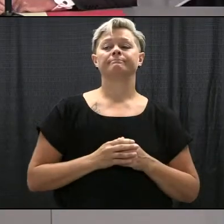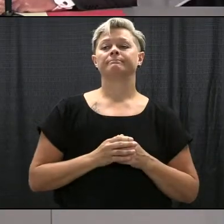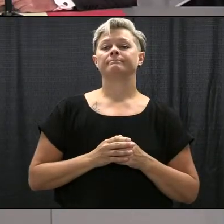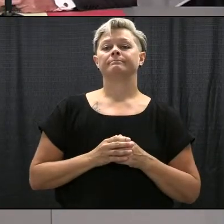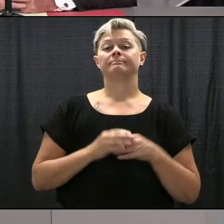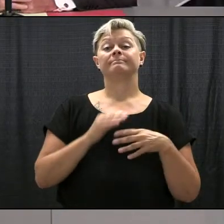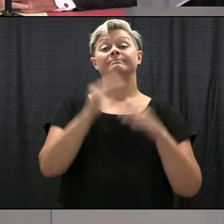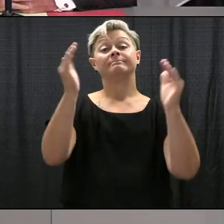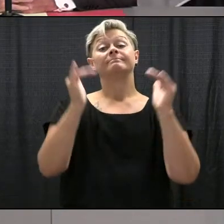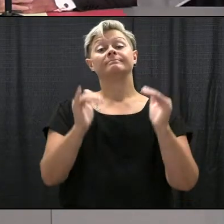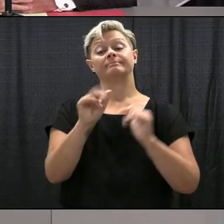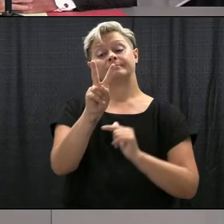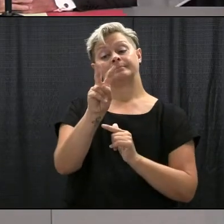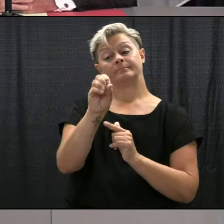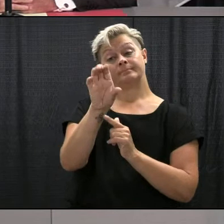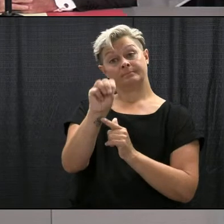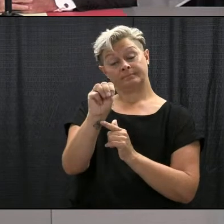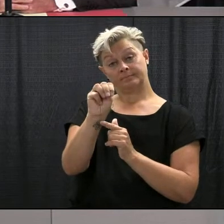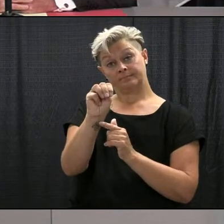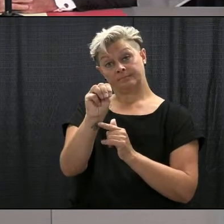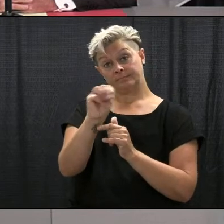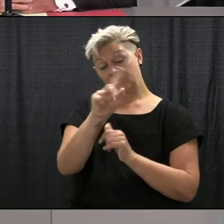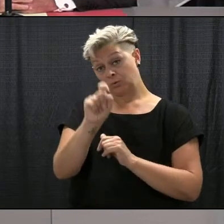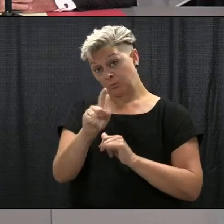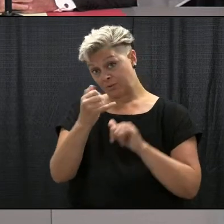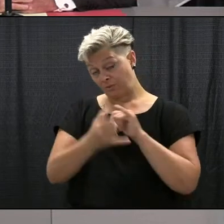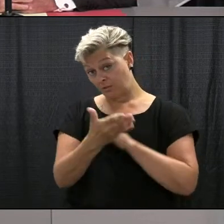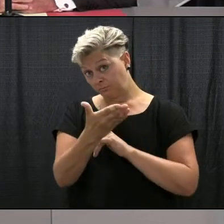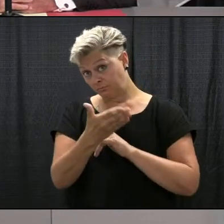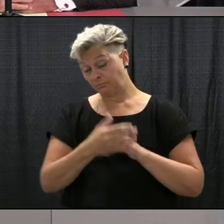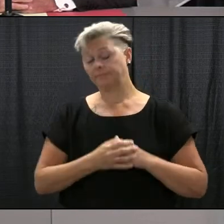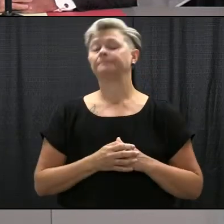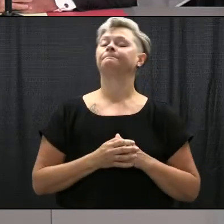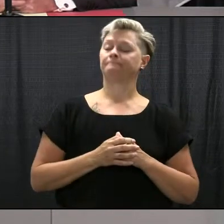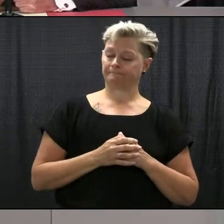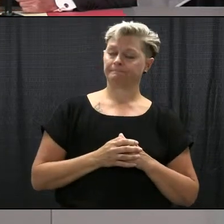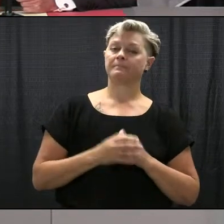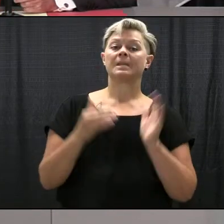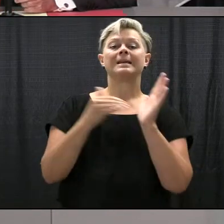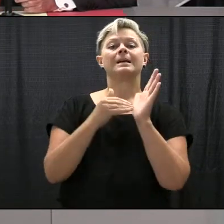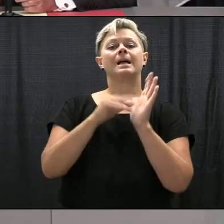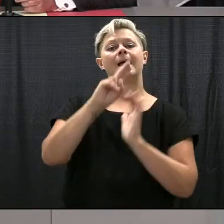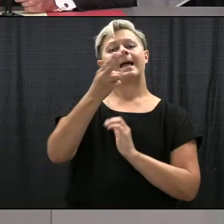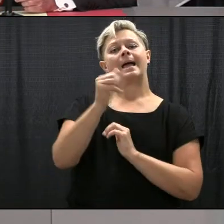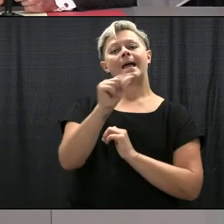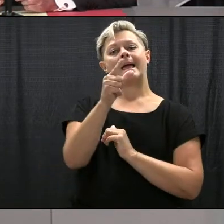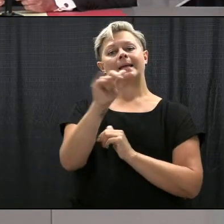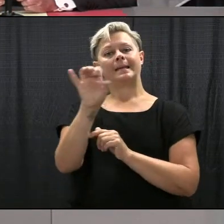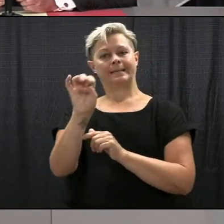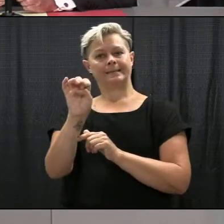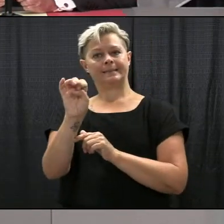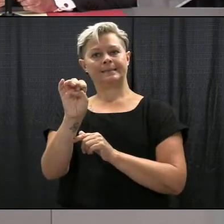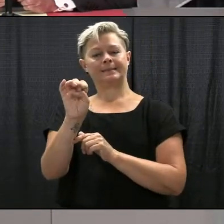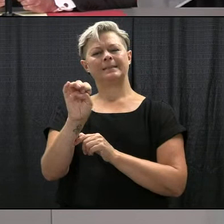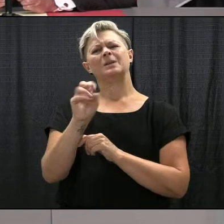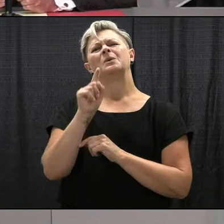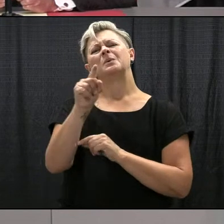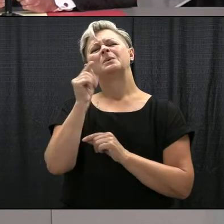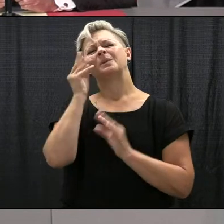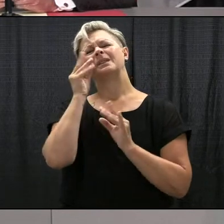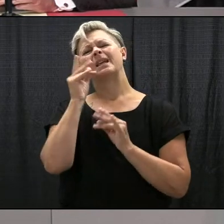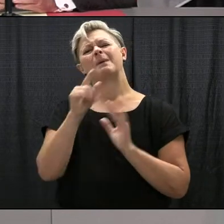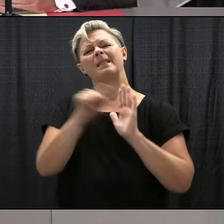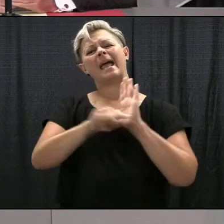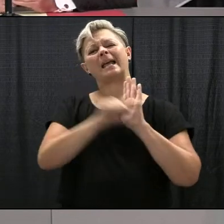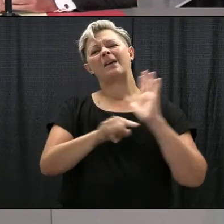Brian Callahan with BOCM. Do you have a final question? Yes, thank you. Dr. Haggie, I have to ask you what you make of the negative reaction to your